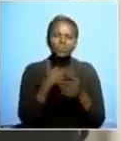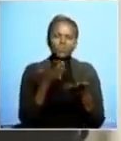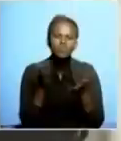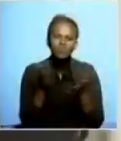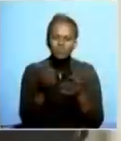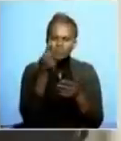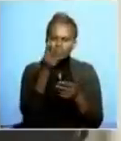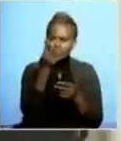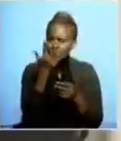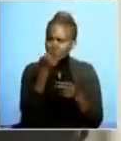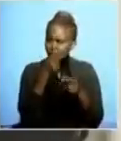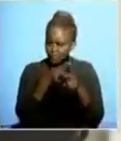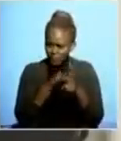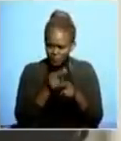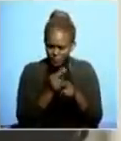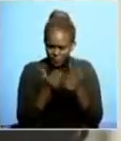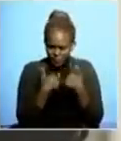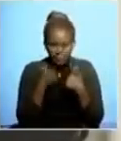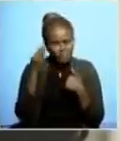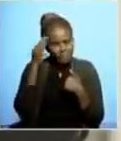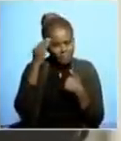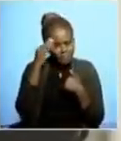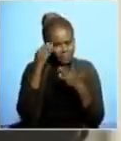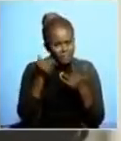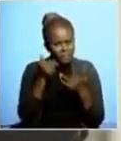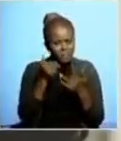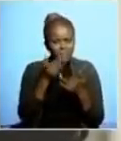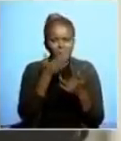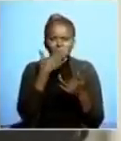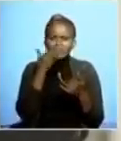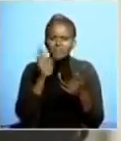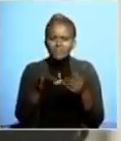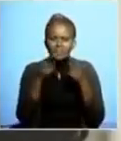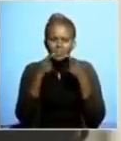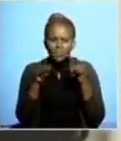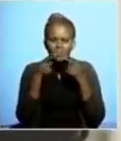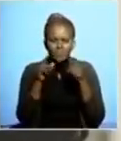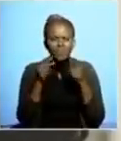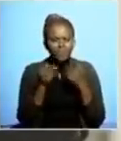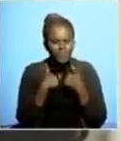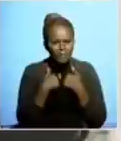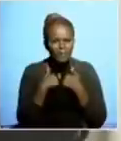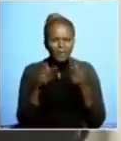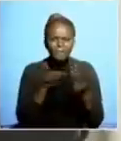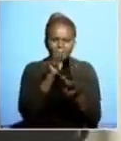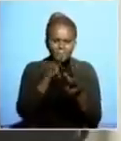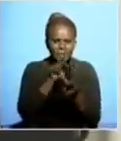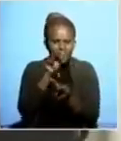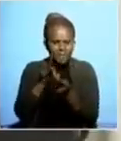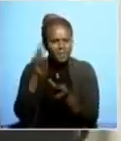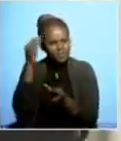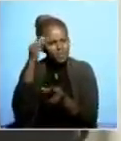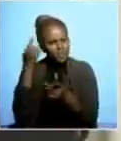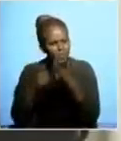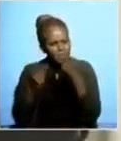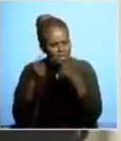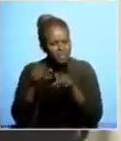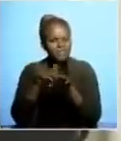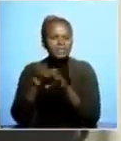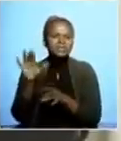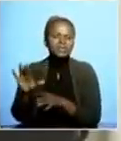2-3 months, we have now established the bad news for the corrupt. We've established exactly what was the pattern in there.